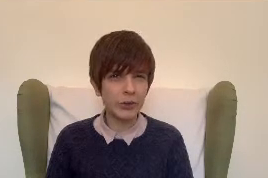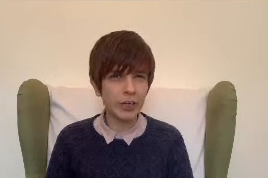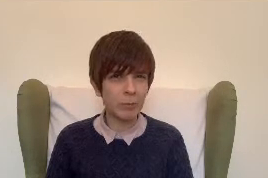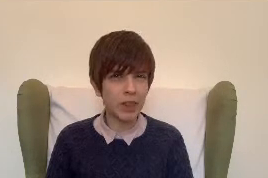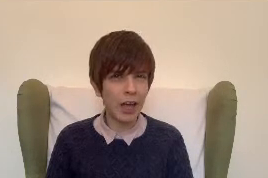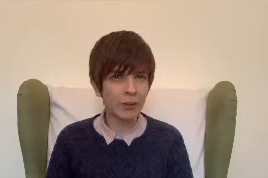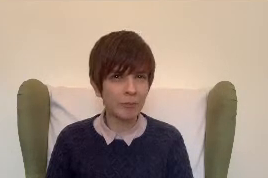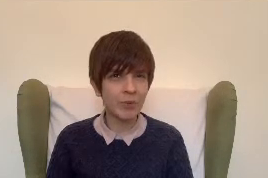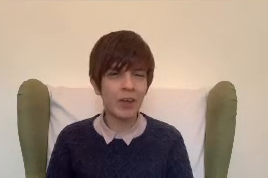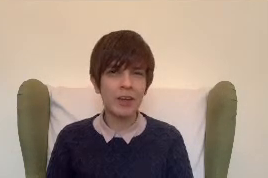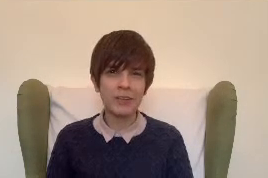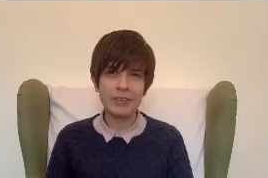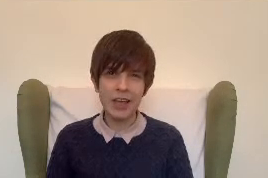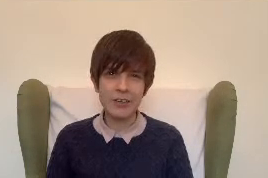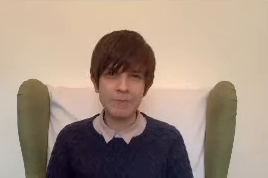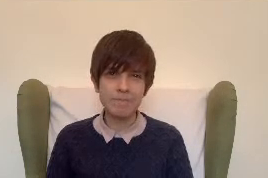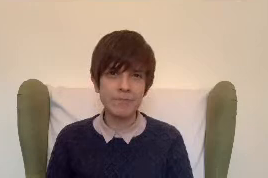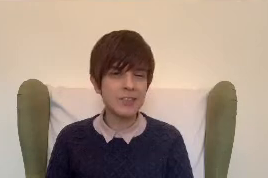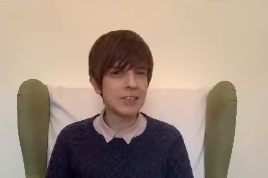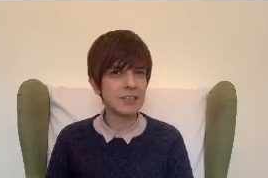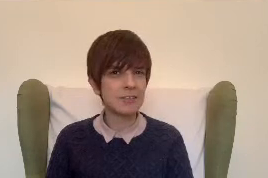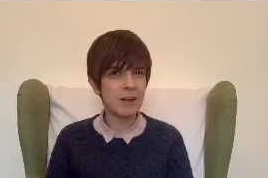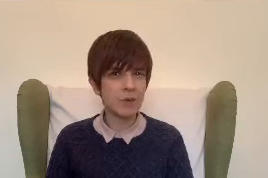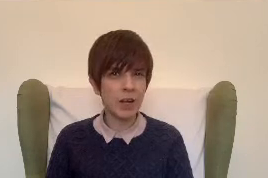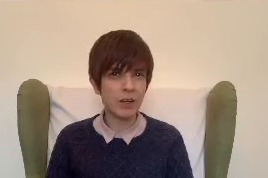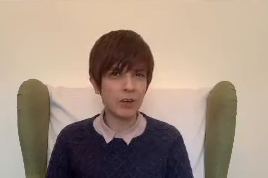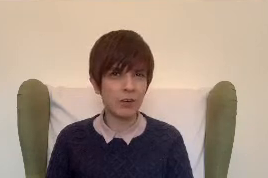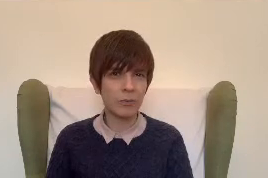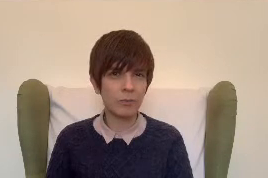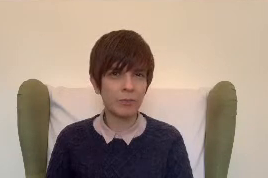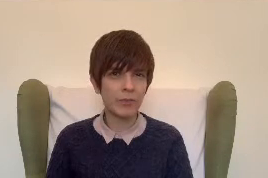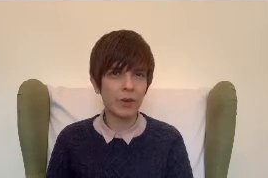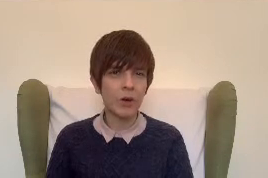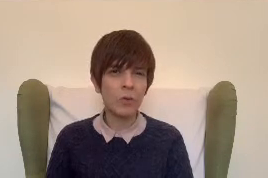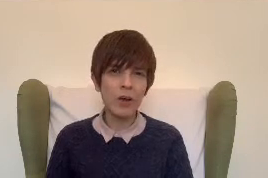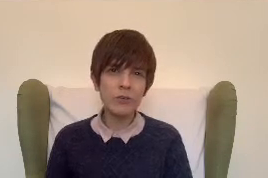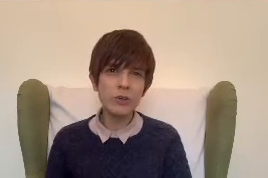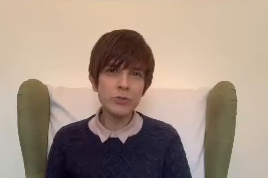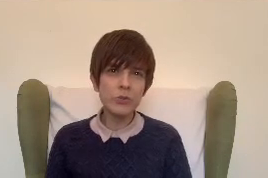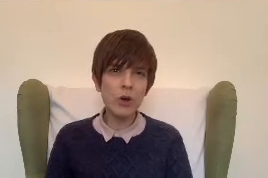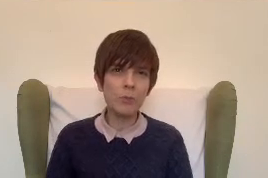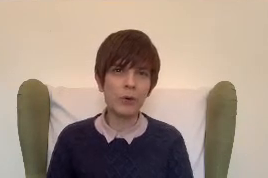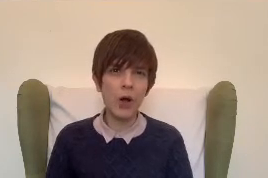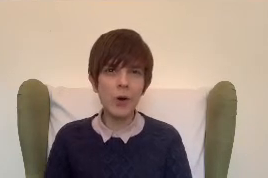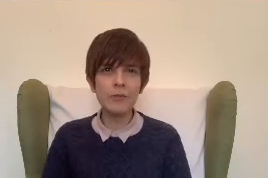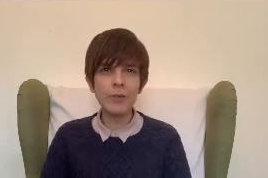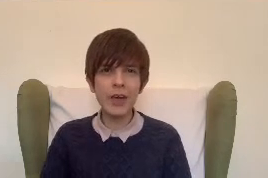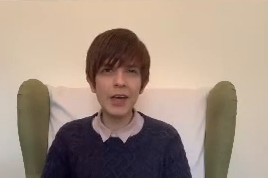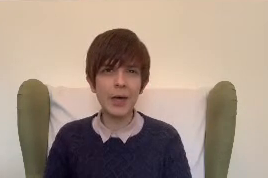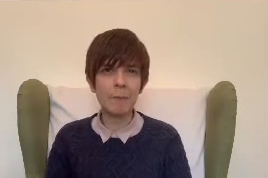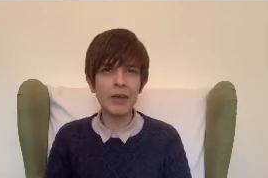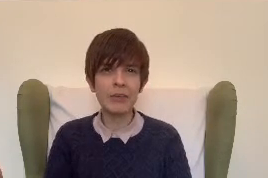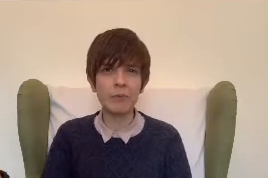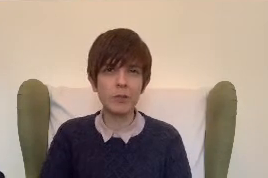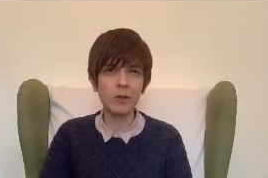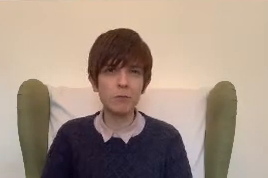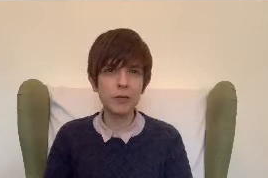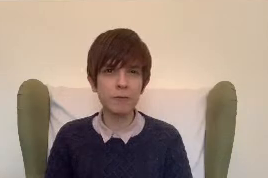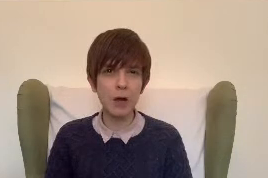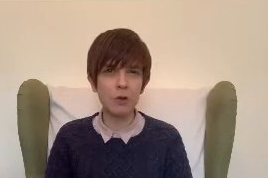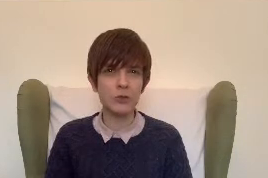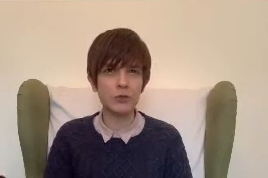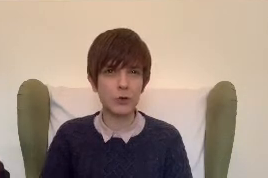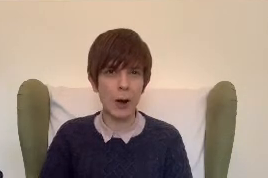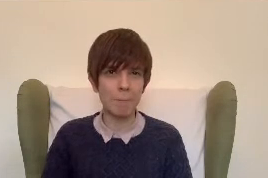a cunning plan, said to Little Red Riding Hood, "Why don't you stop and go over there and pick some